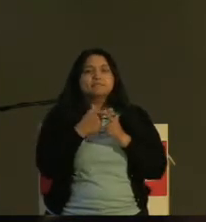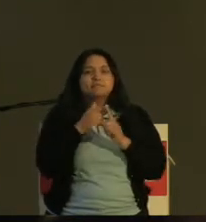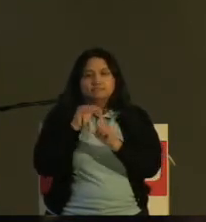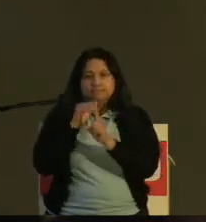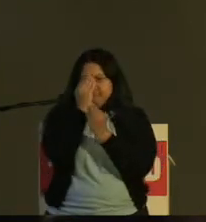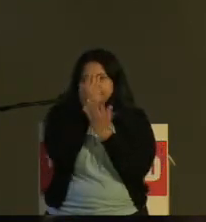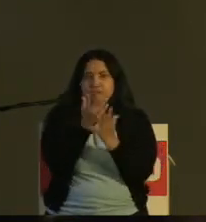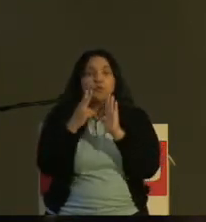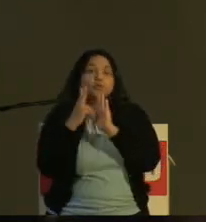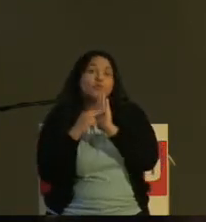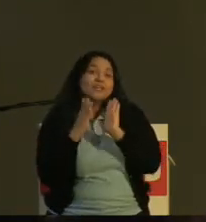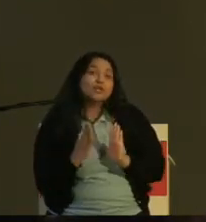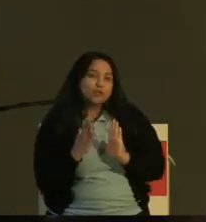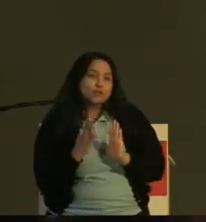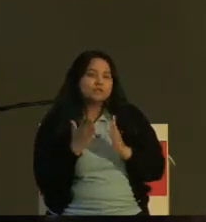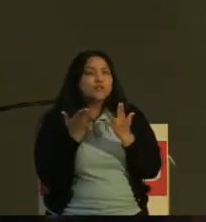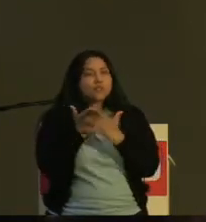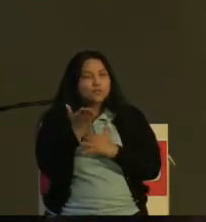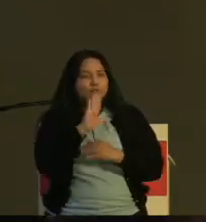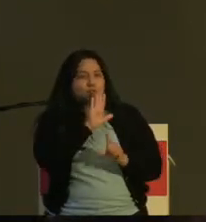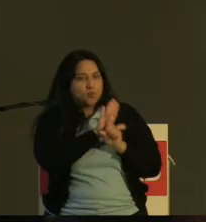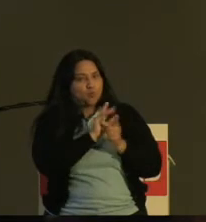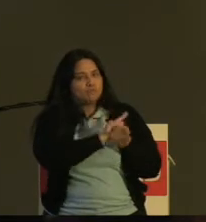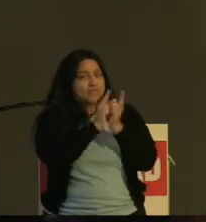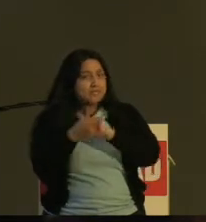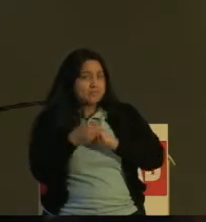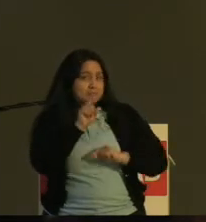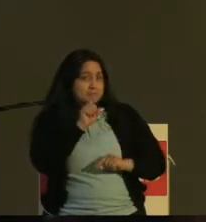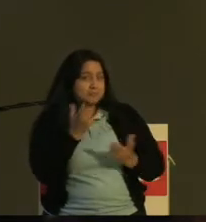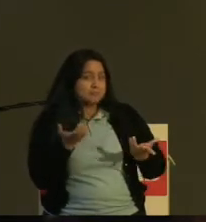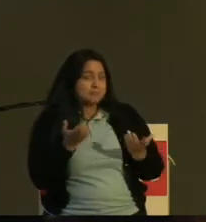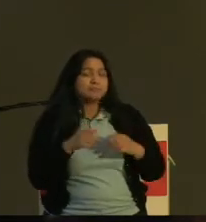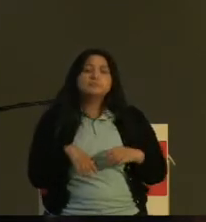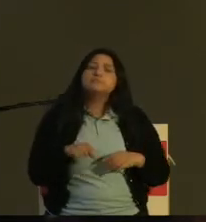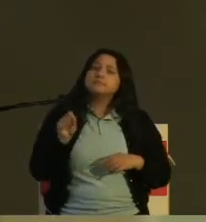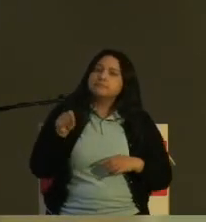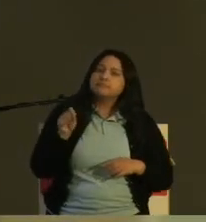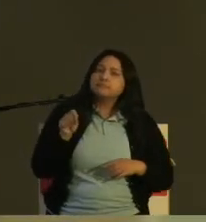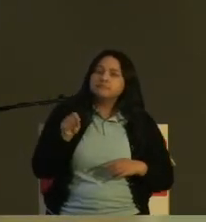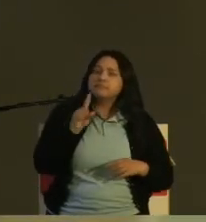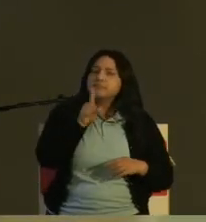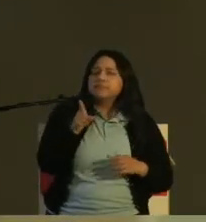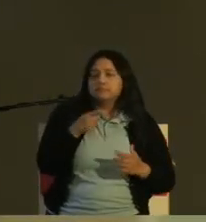addressing the reader through an act of translation. And I think, you know,